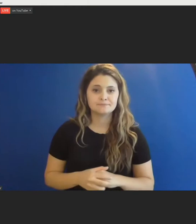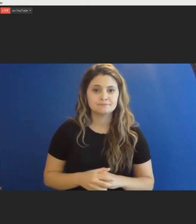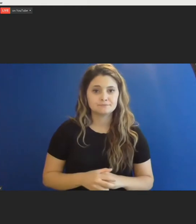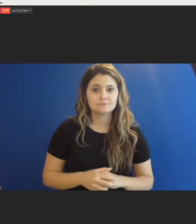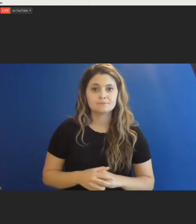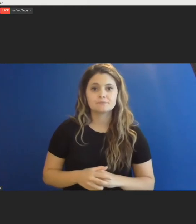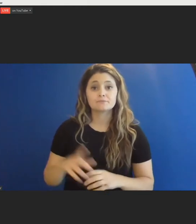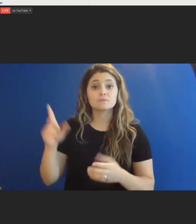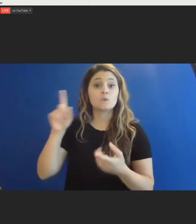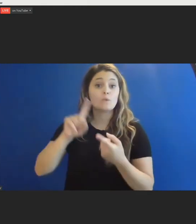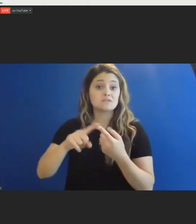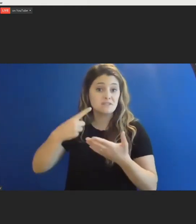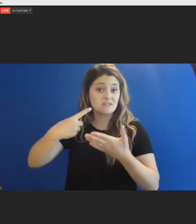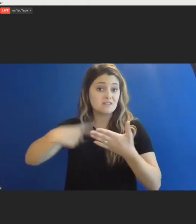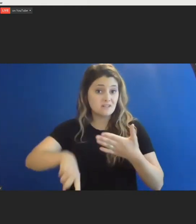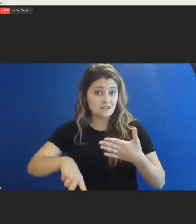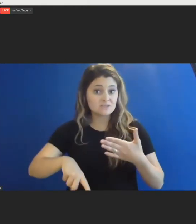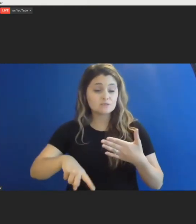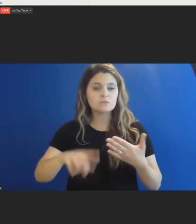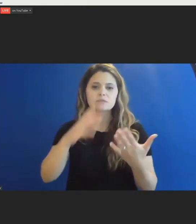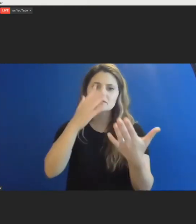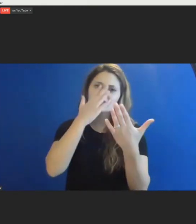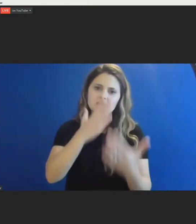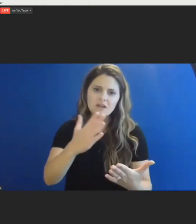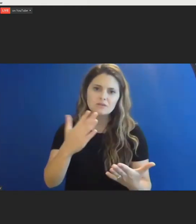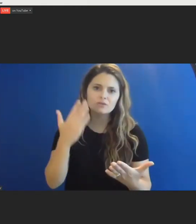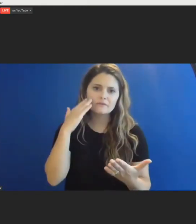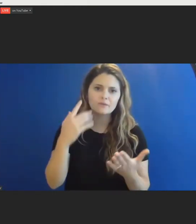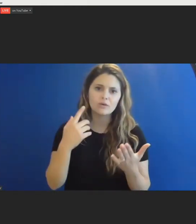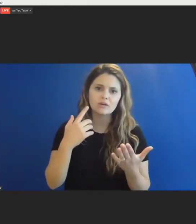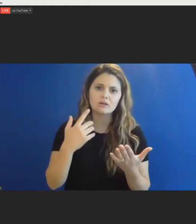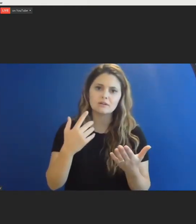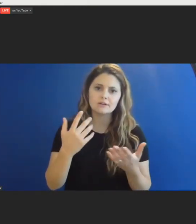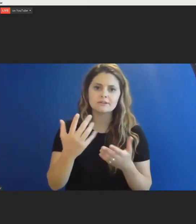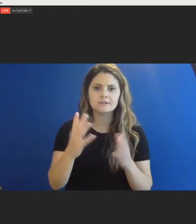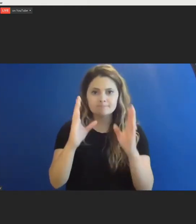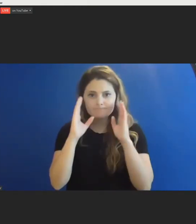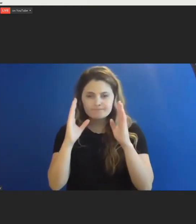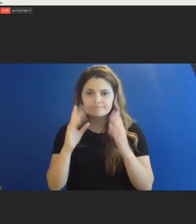until next week, thank you for tuning in, and I'll kick it to you, Lacey.